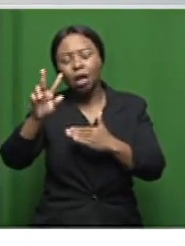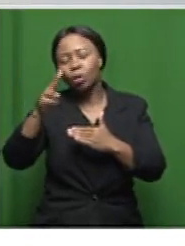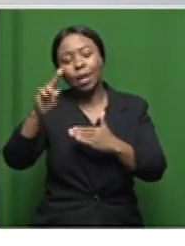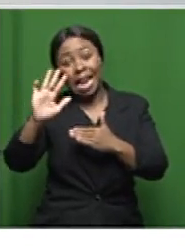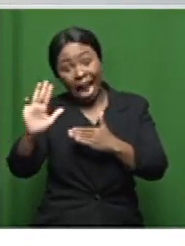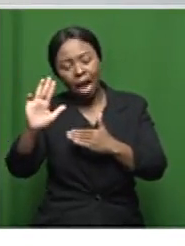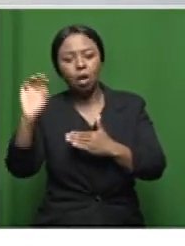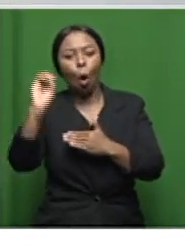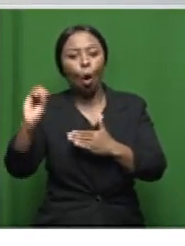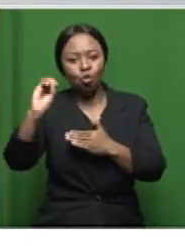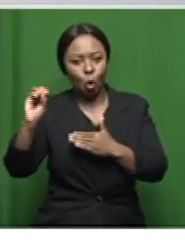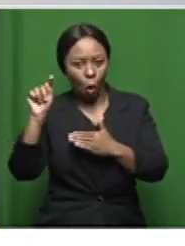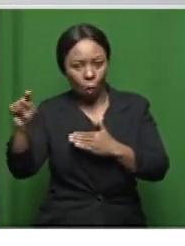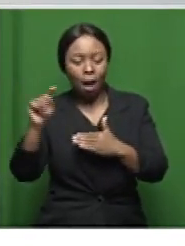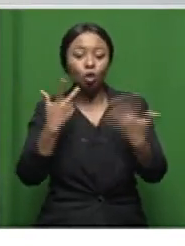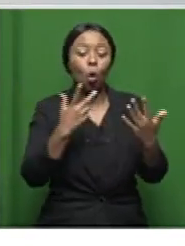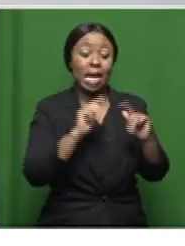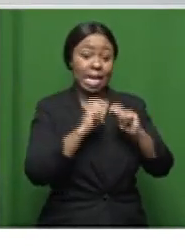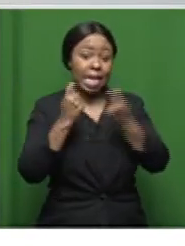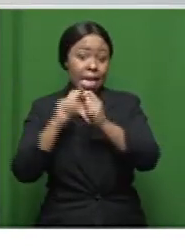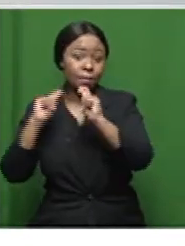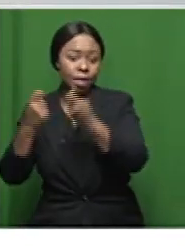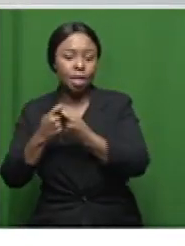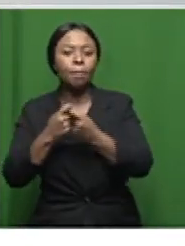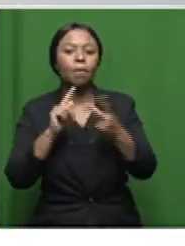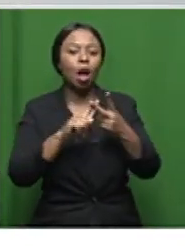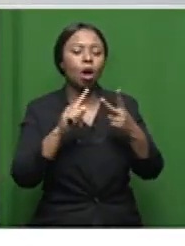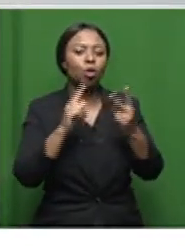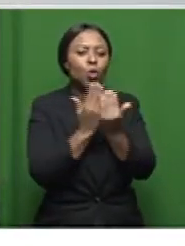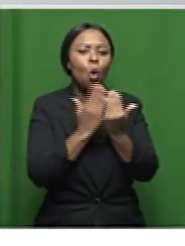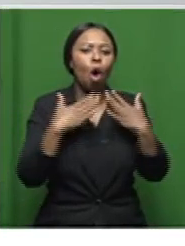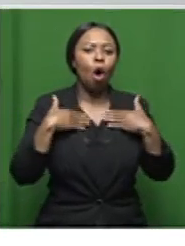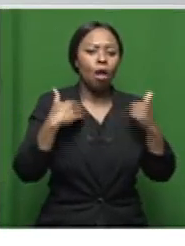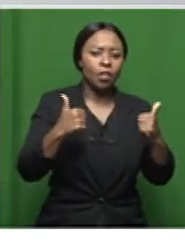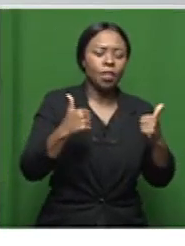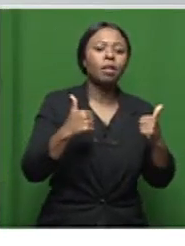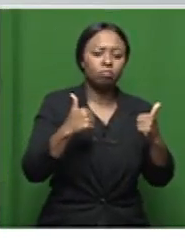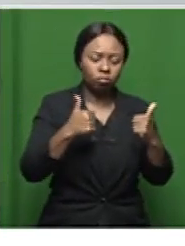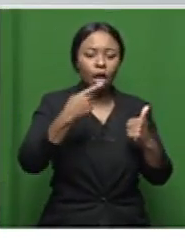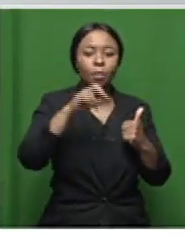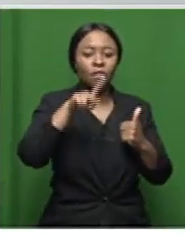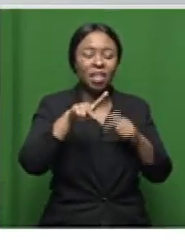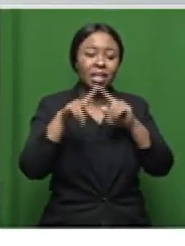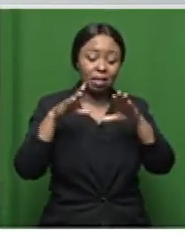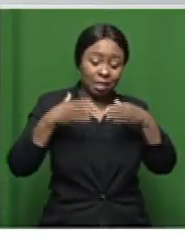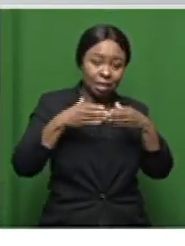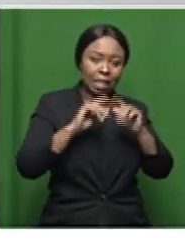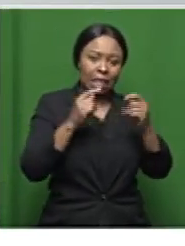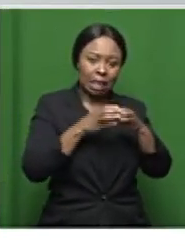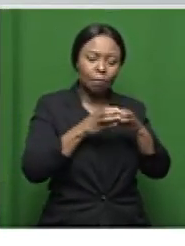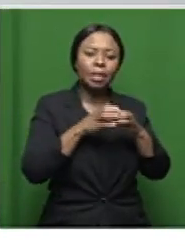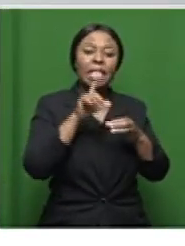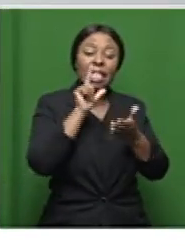we've got HPV vaccination teams and school health nurses that visits all